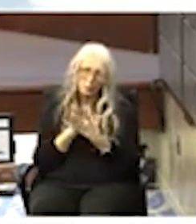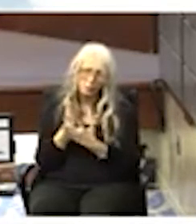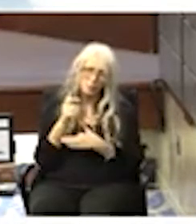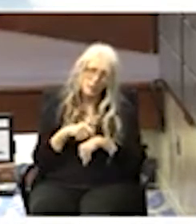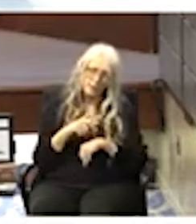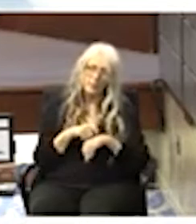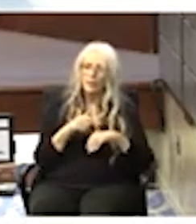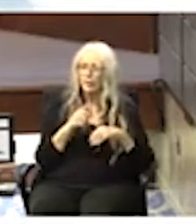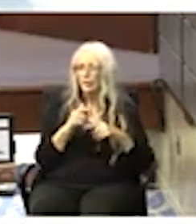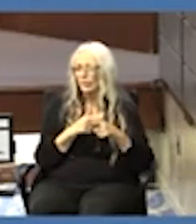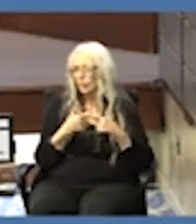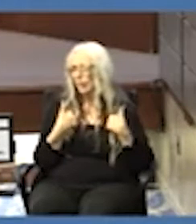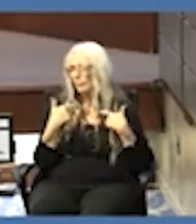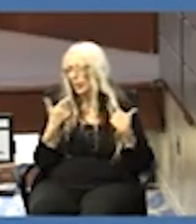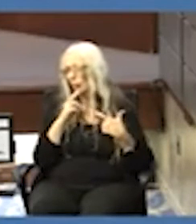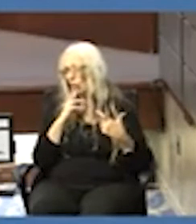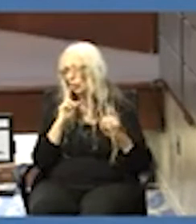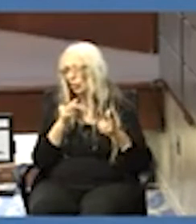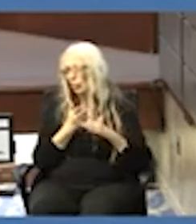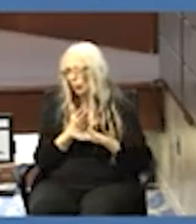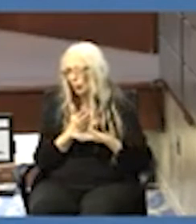water flows through it.